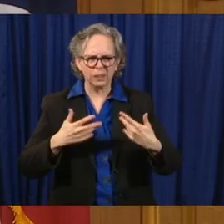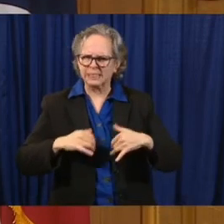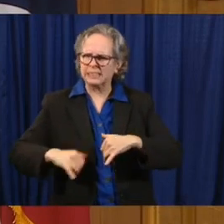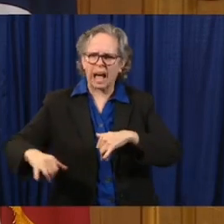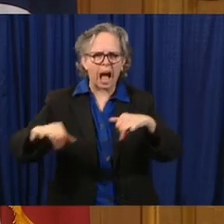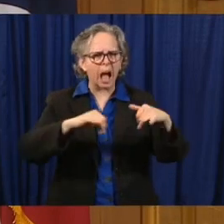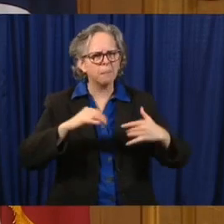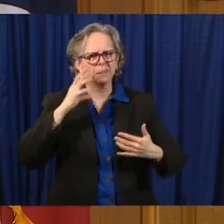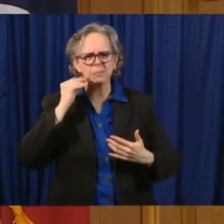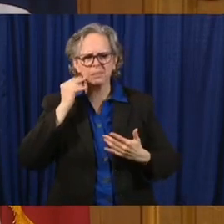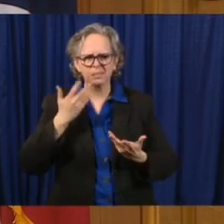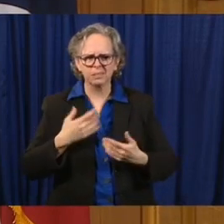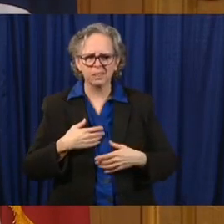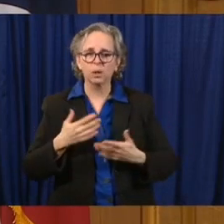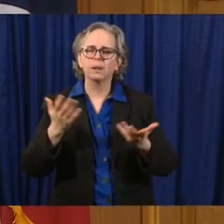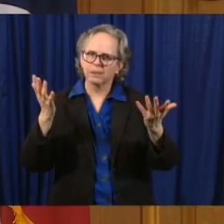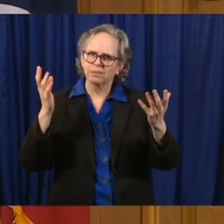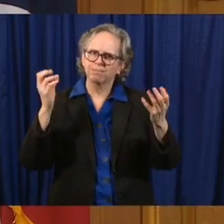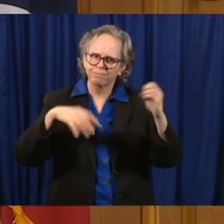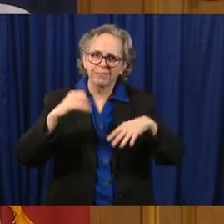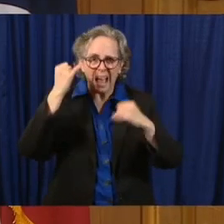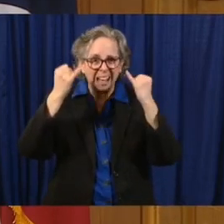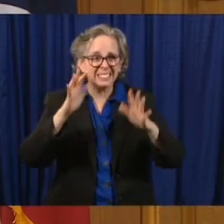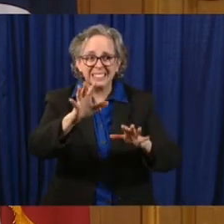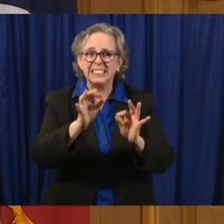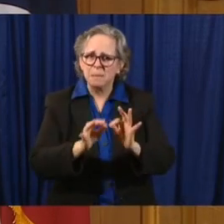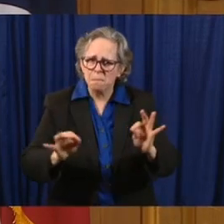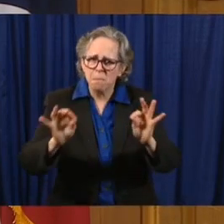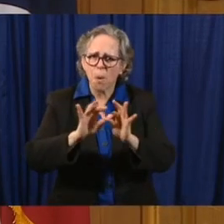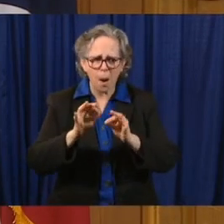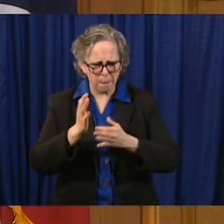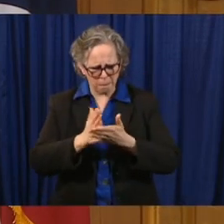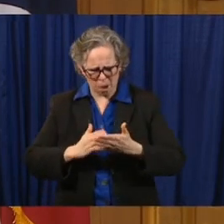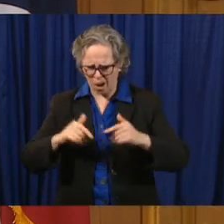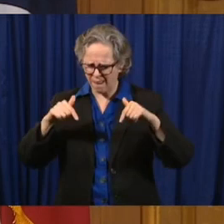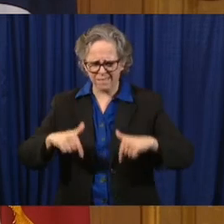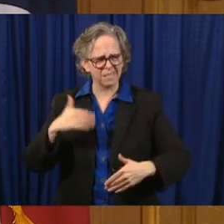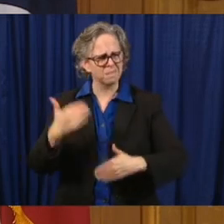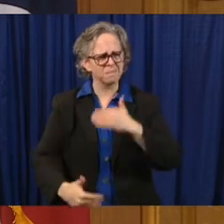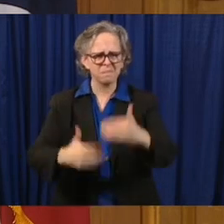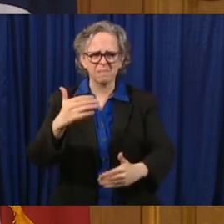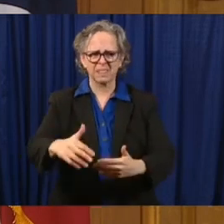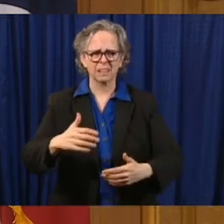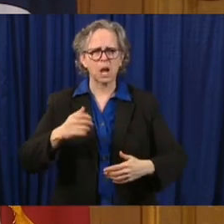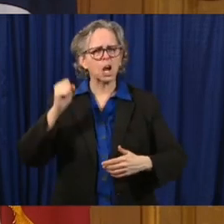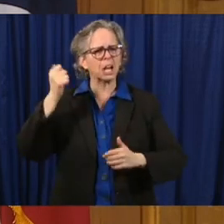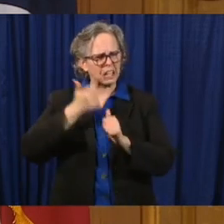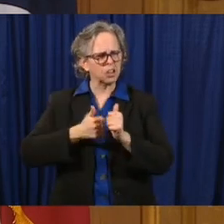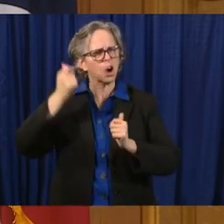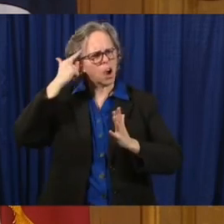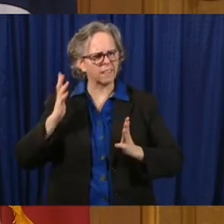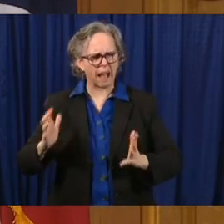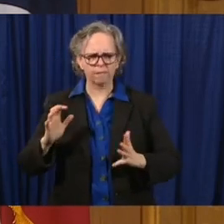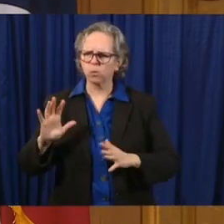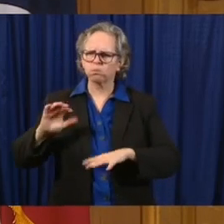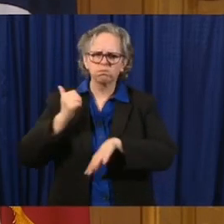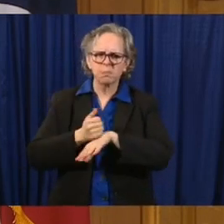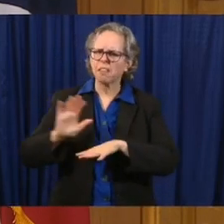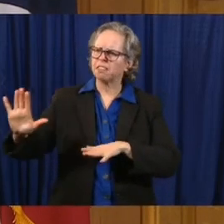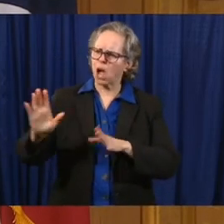is something that we have not seen before. And the medical knowledge about this